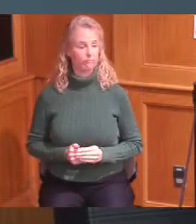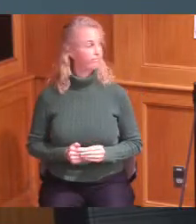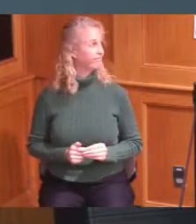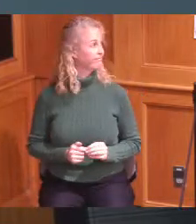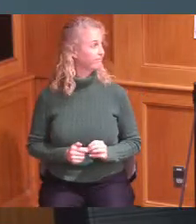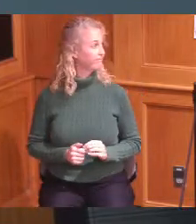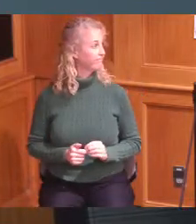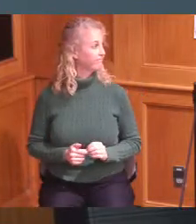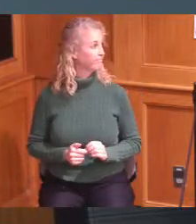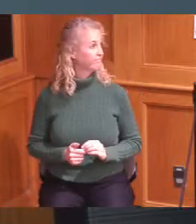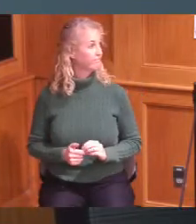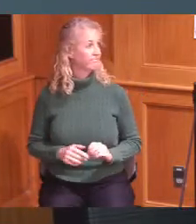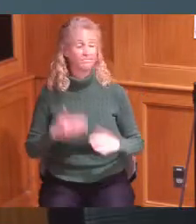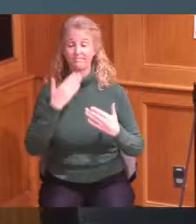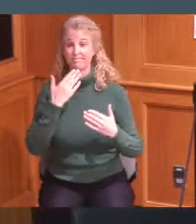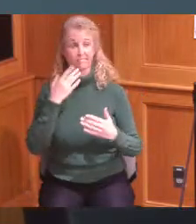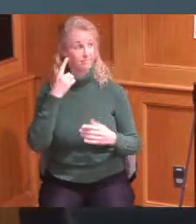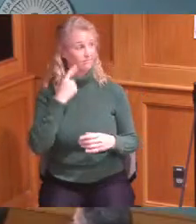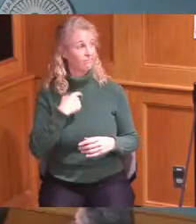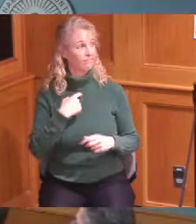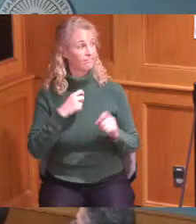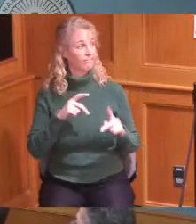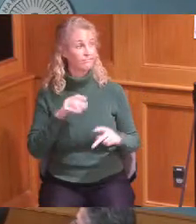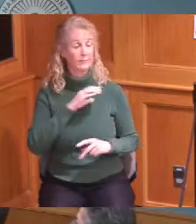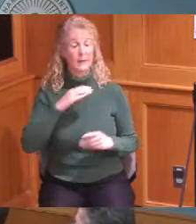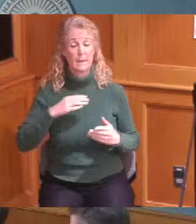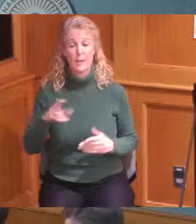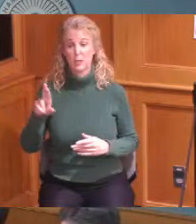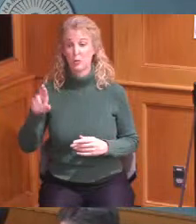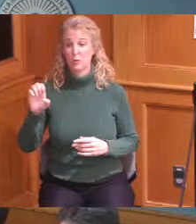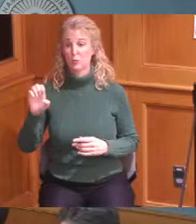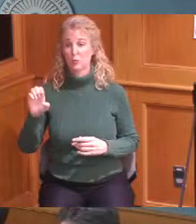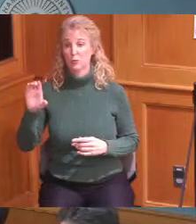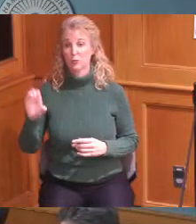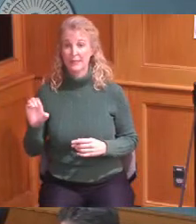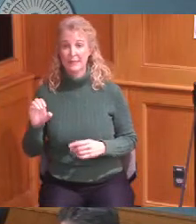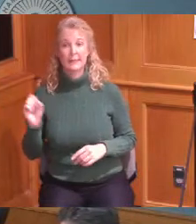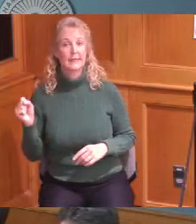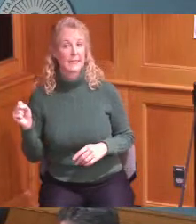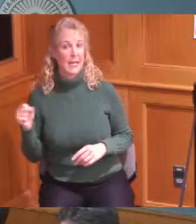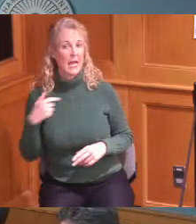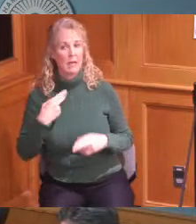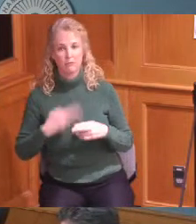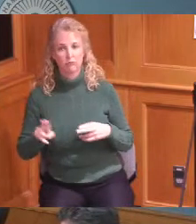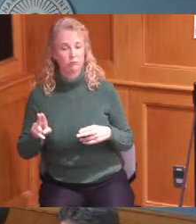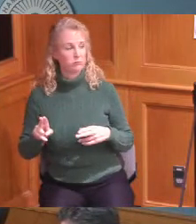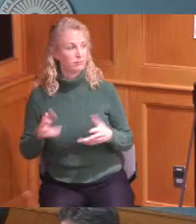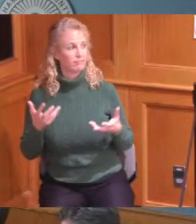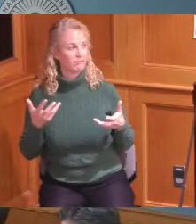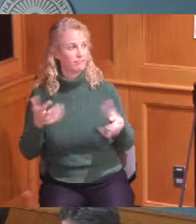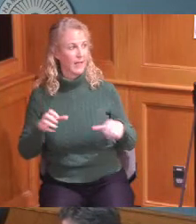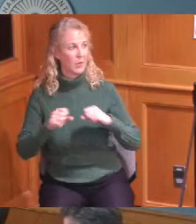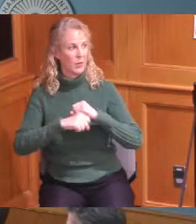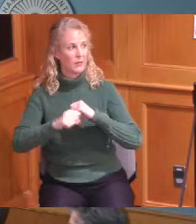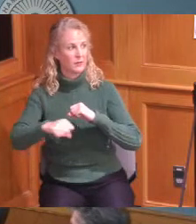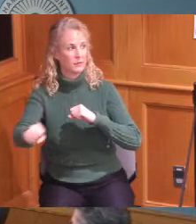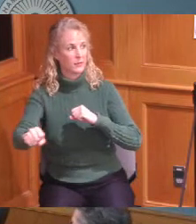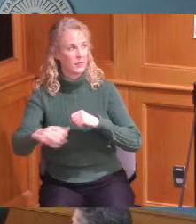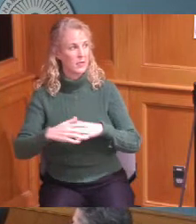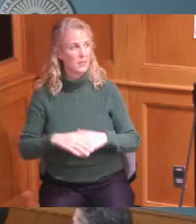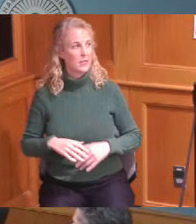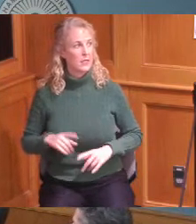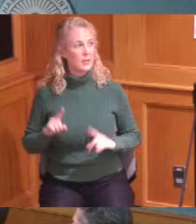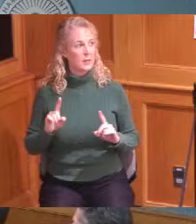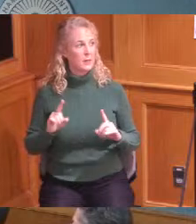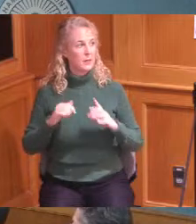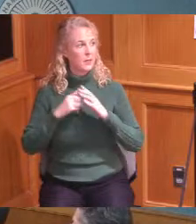be good. So, all right, thanks. That's all I have. Thank you. Commissioner Reese. Yeah, I'll be brief because I don't want to go back and forth on a